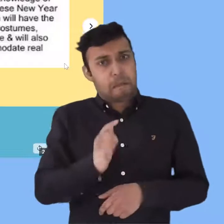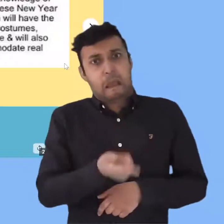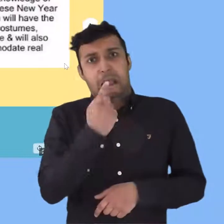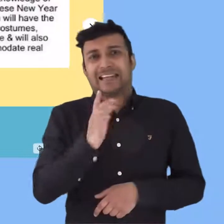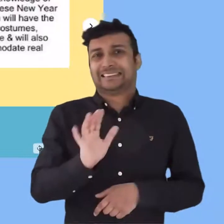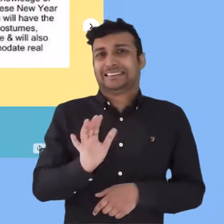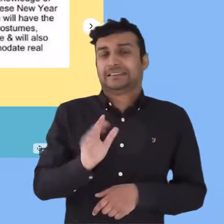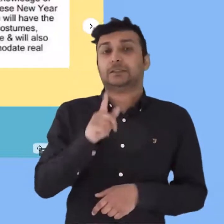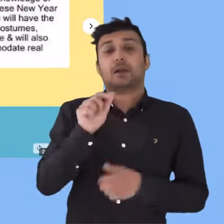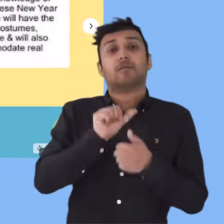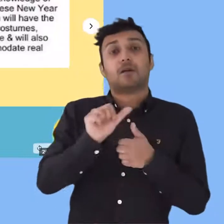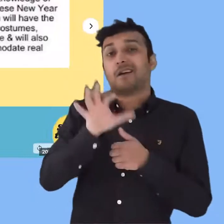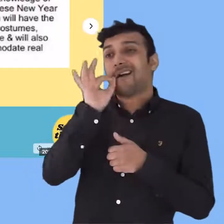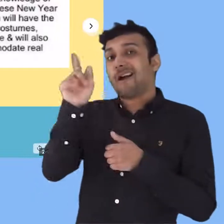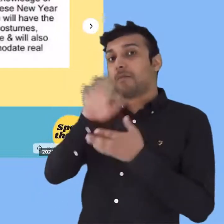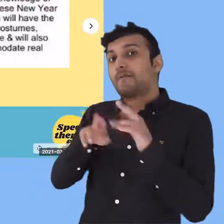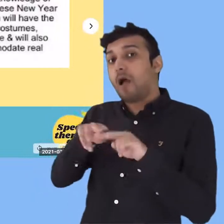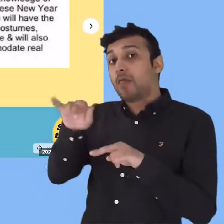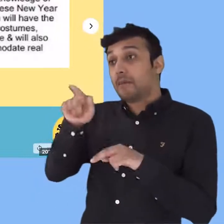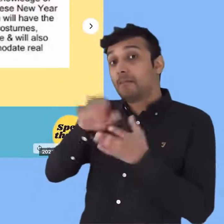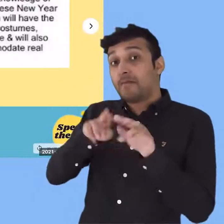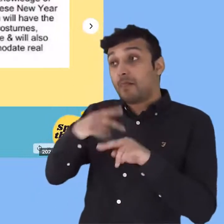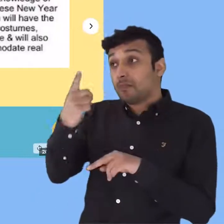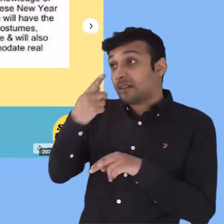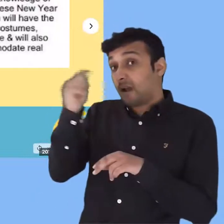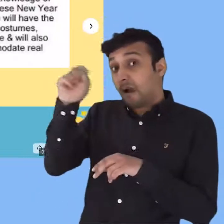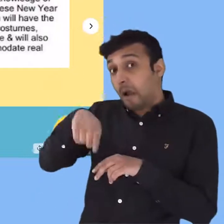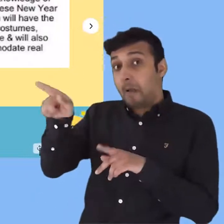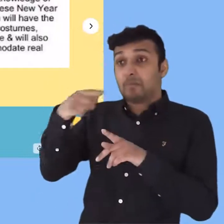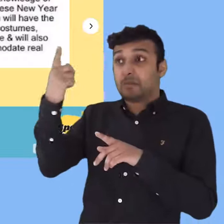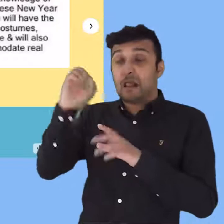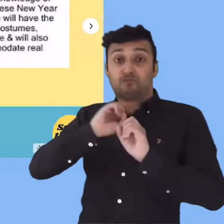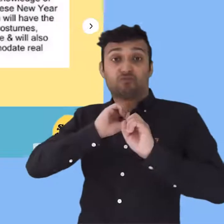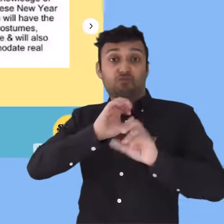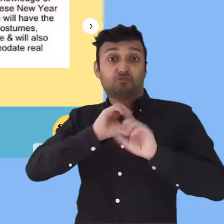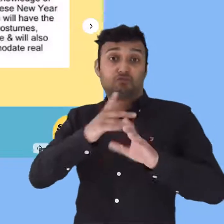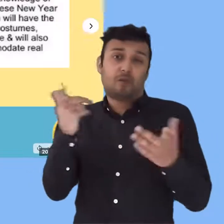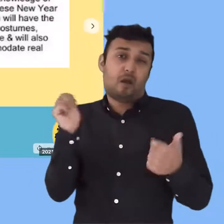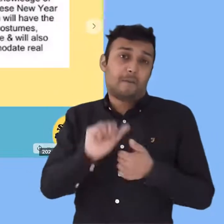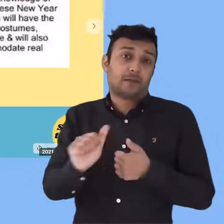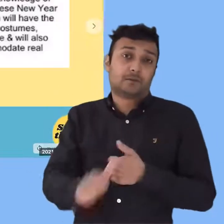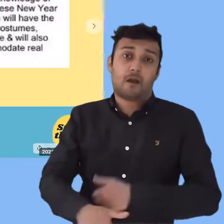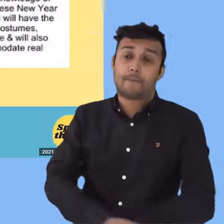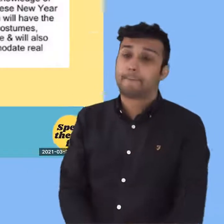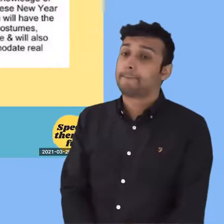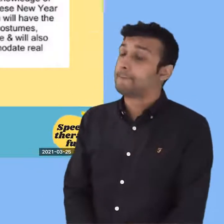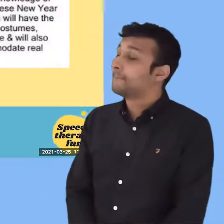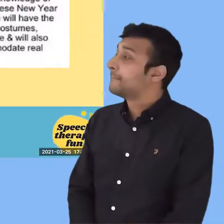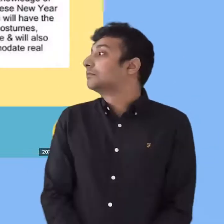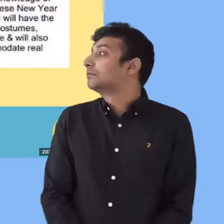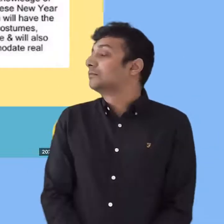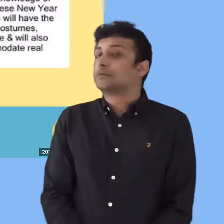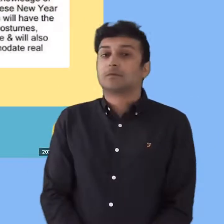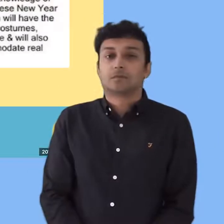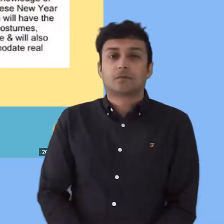better to ask their parents if they would be happy to come and share something. So some more examples,